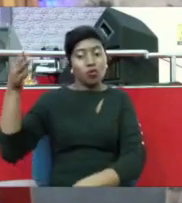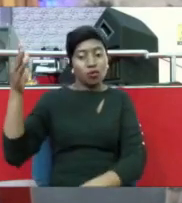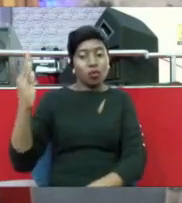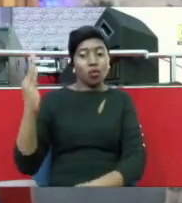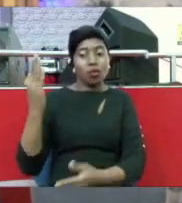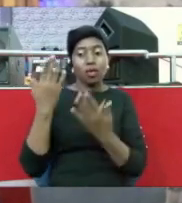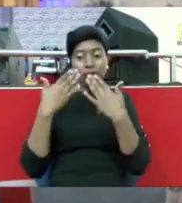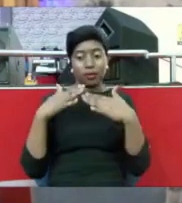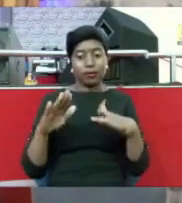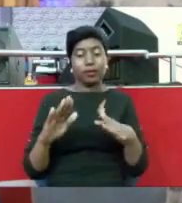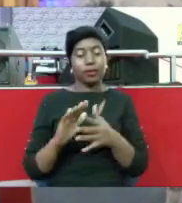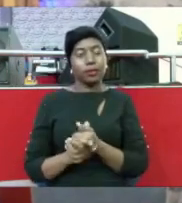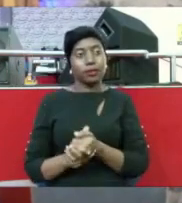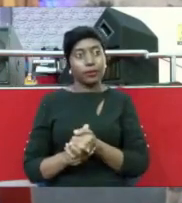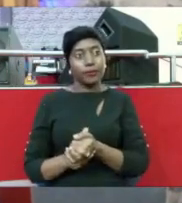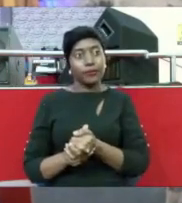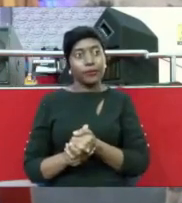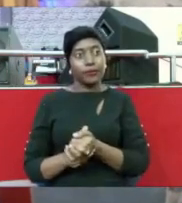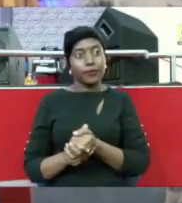yatimilike.